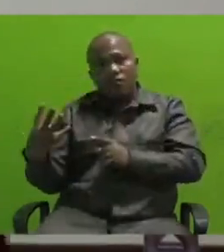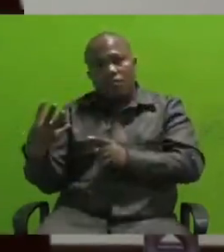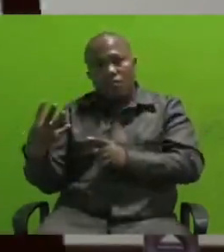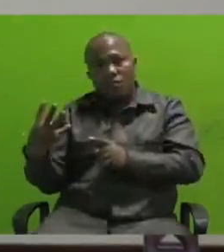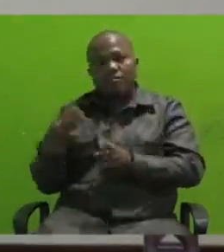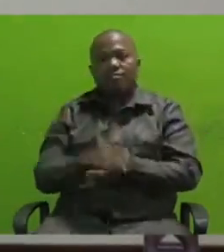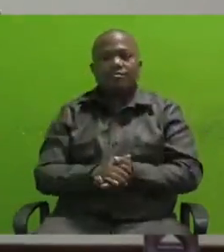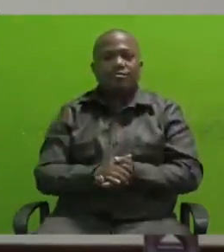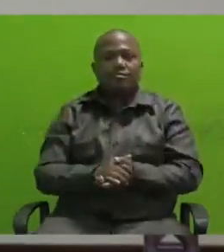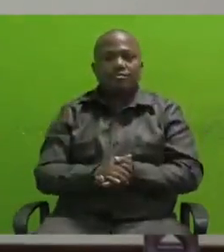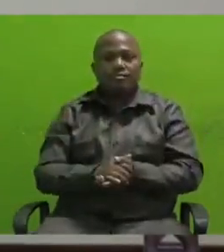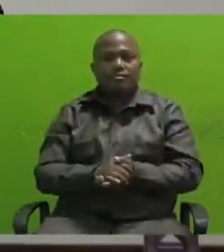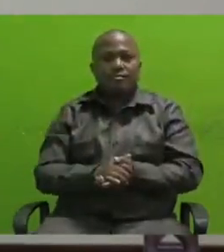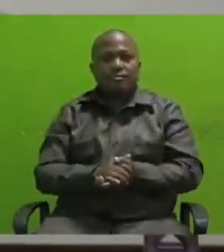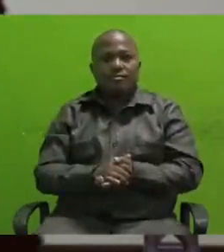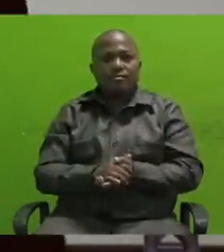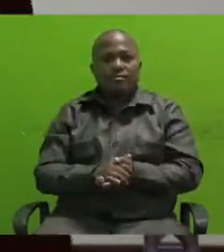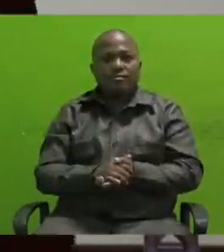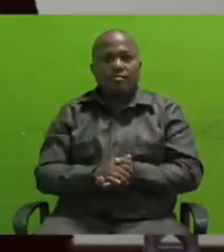4s, then that